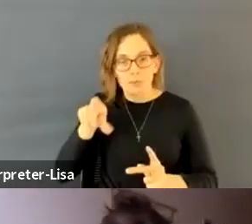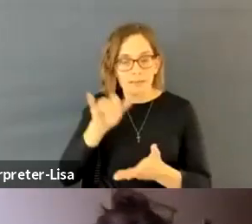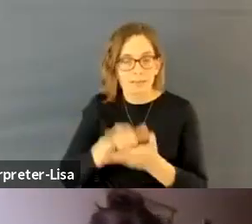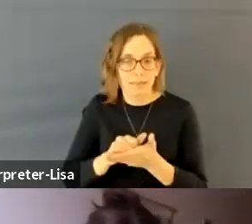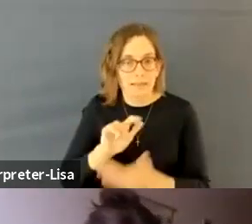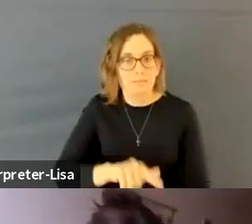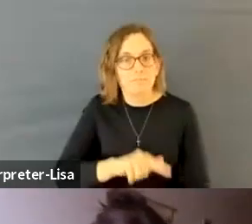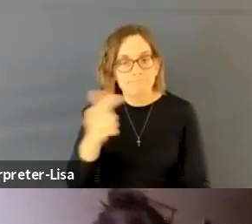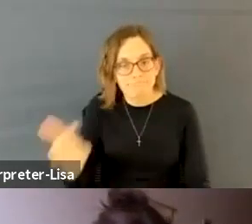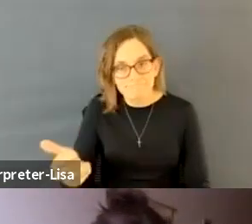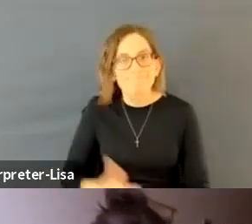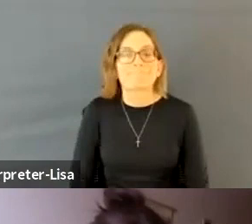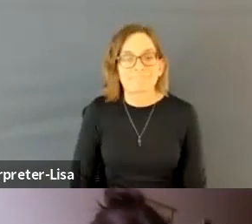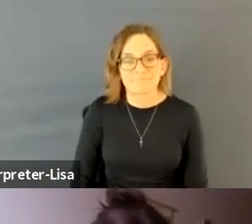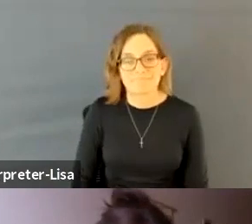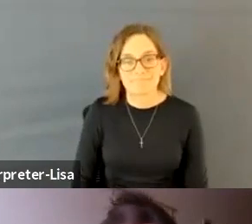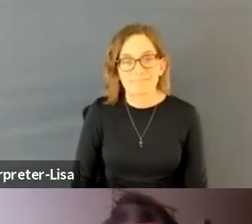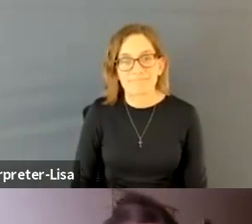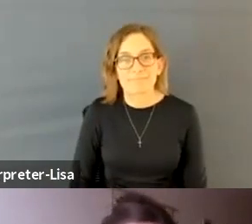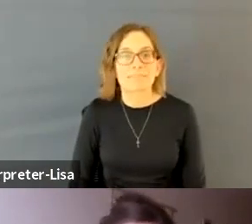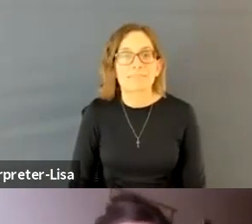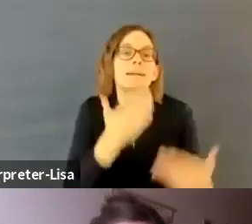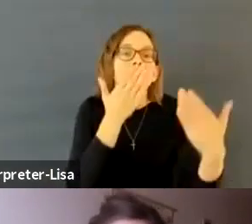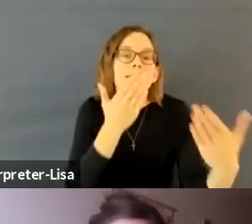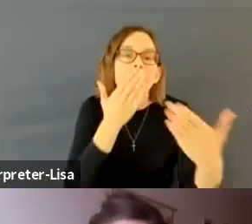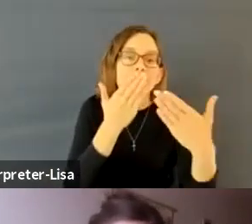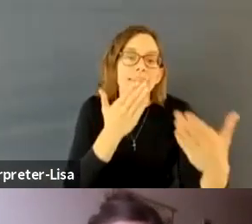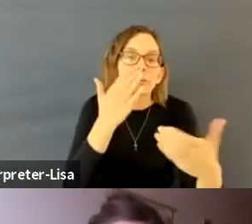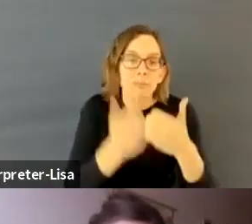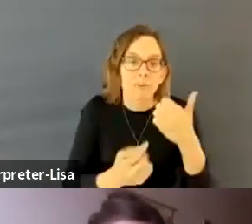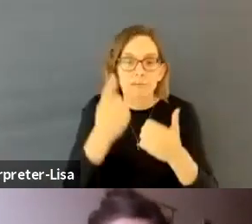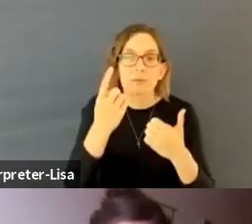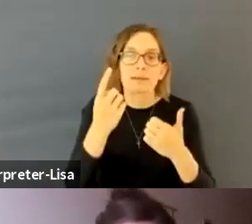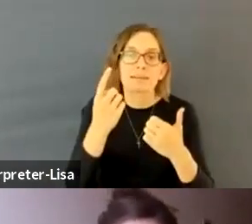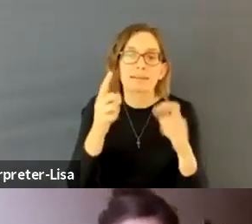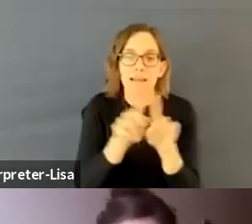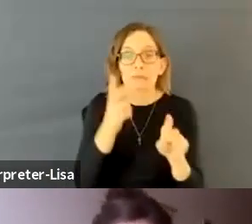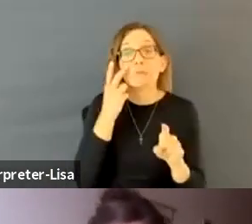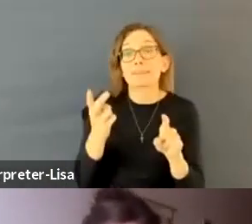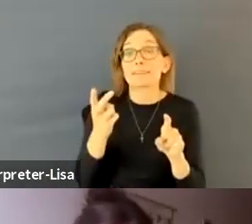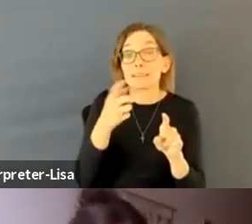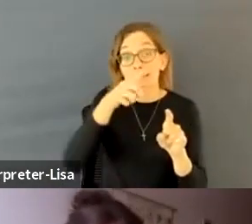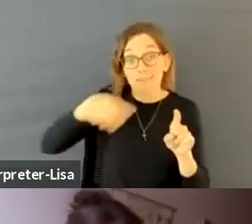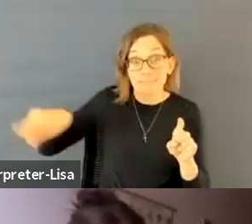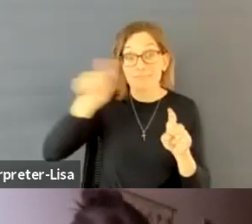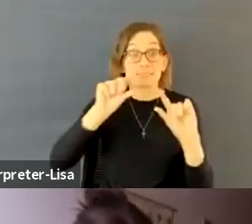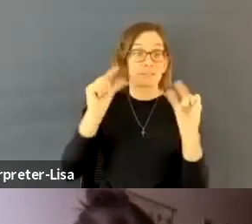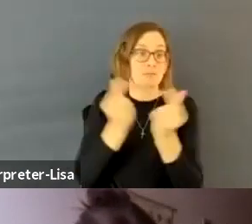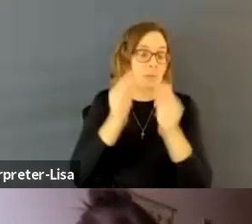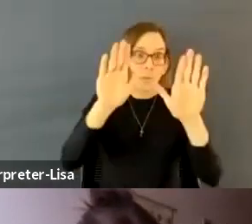pass to Abigail. Great, thank you everyone. As you can see, I get to work with some really